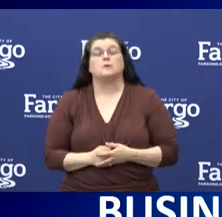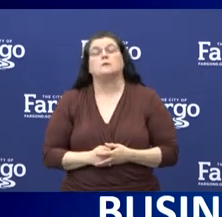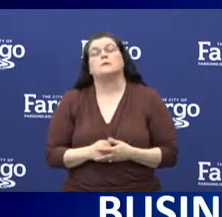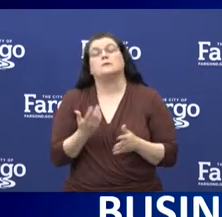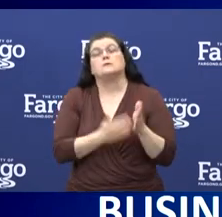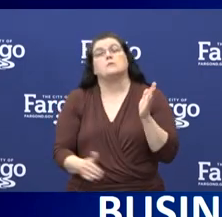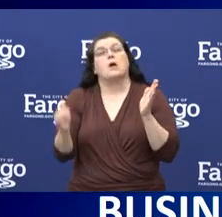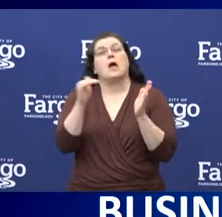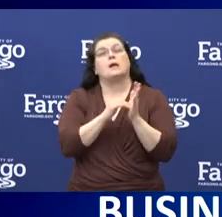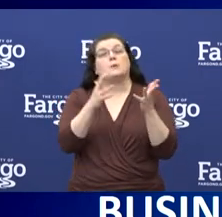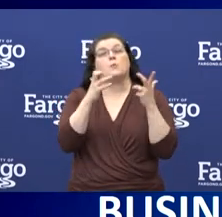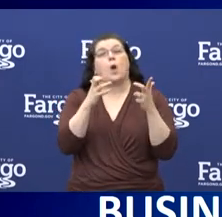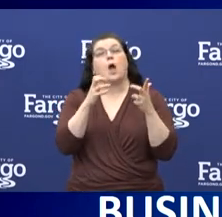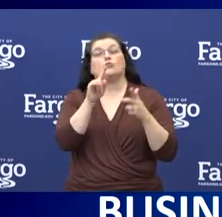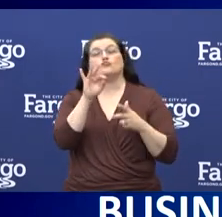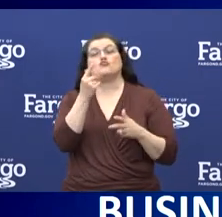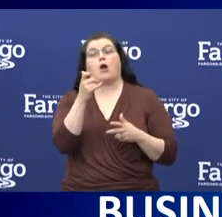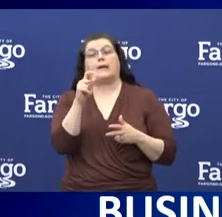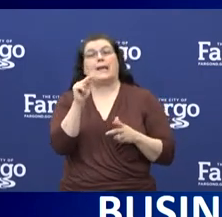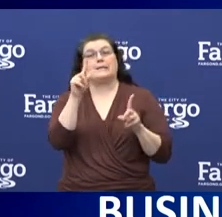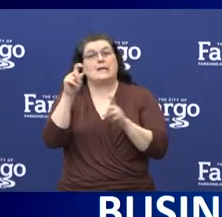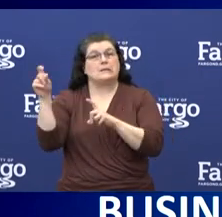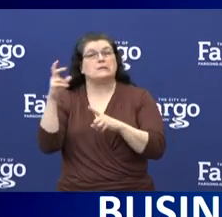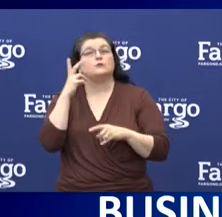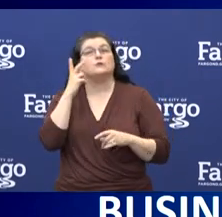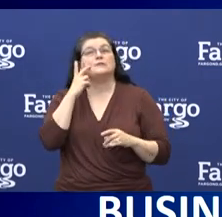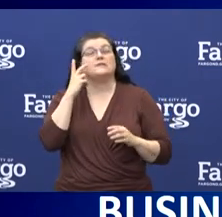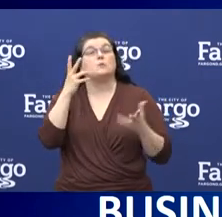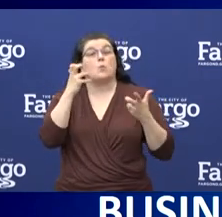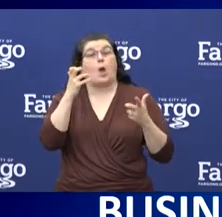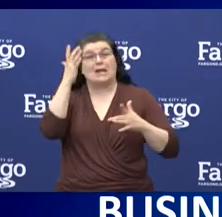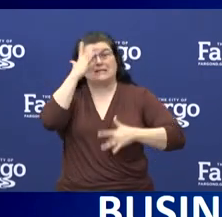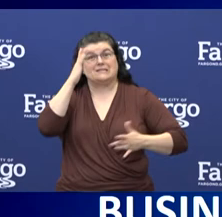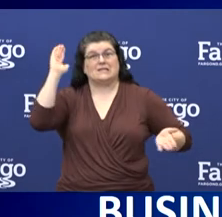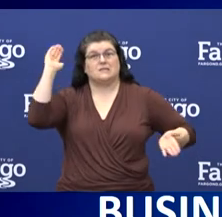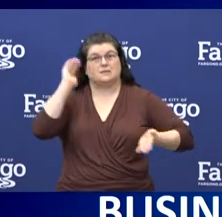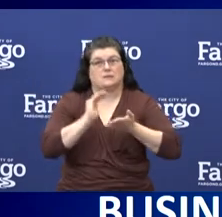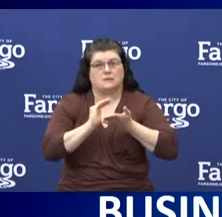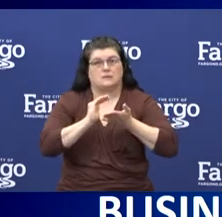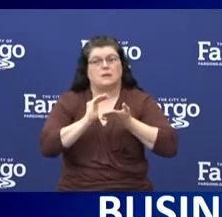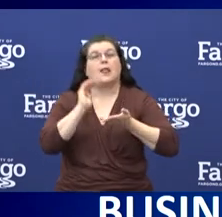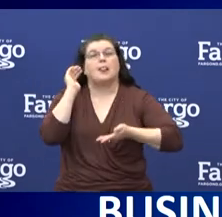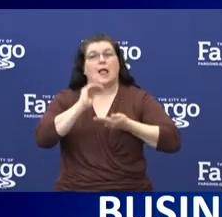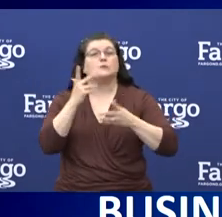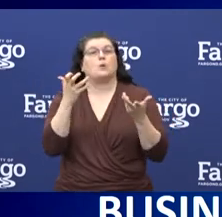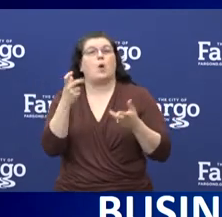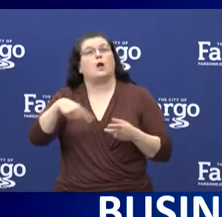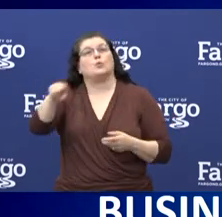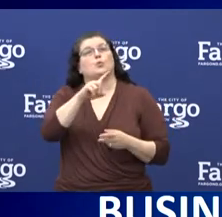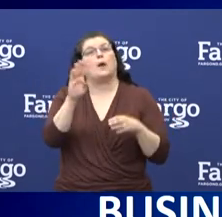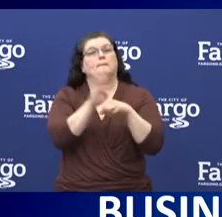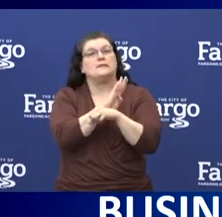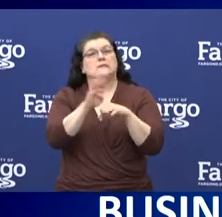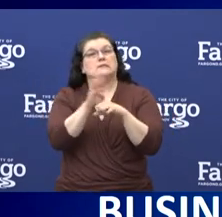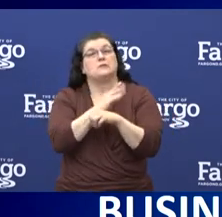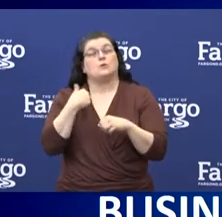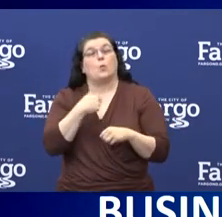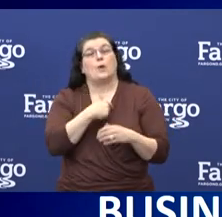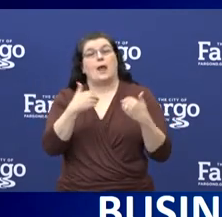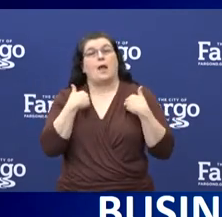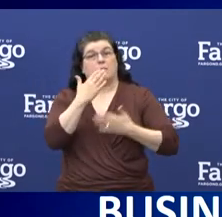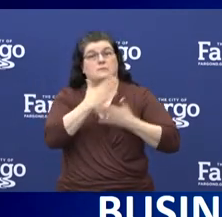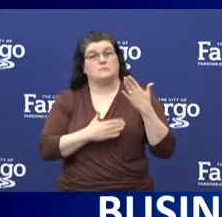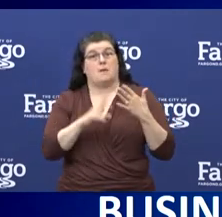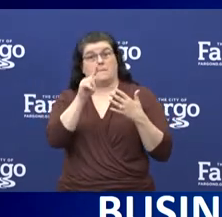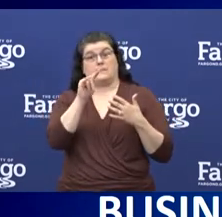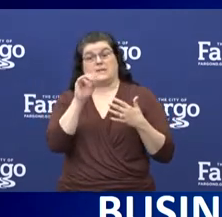do targeted testing to decrease the spread of the disease. We would like to get into your business. So we do have part of our task force that is